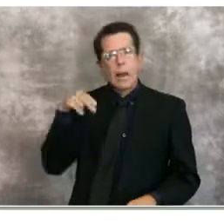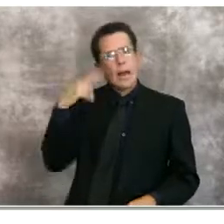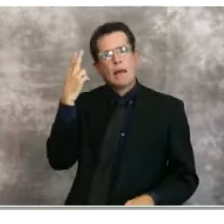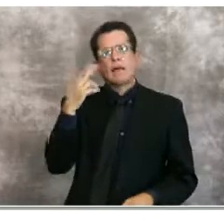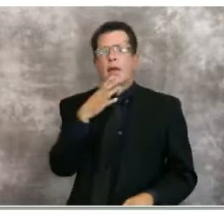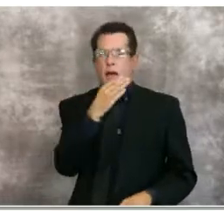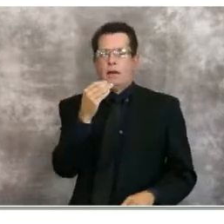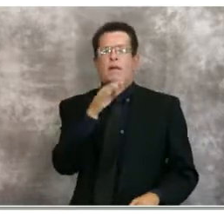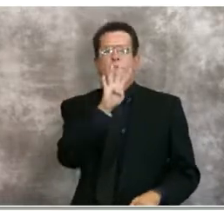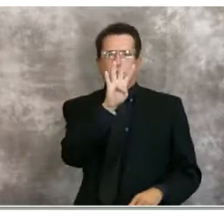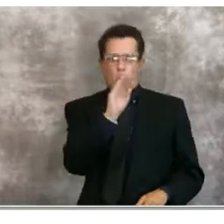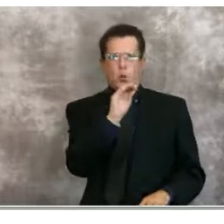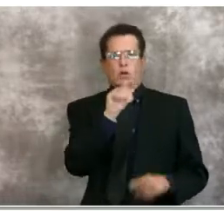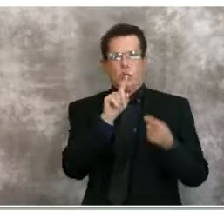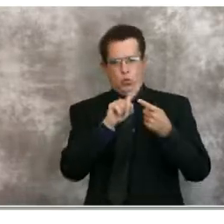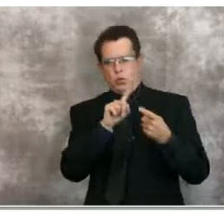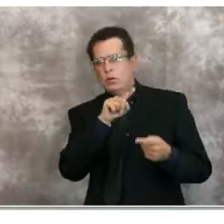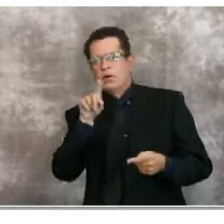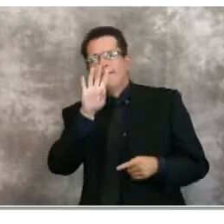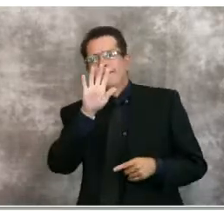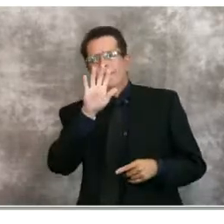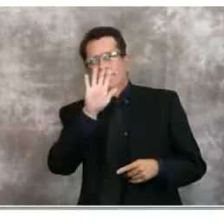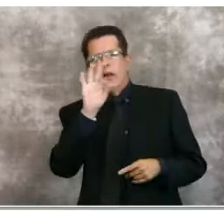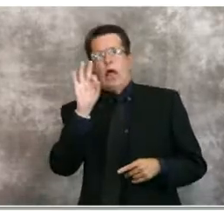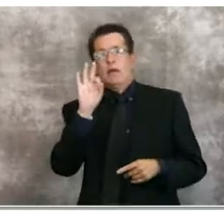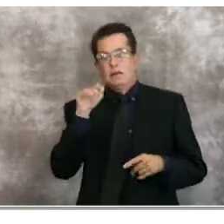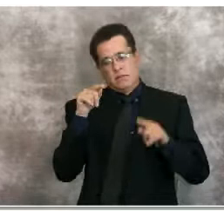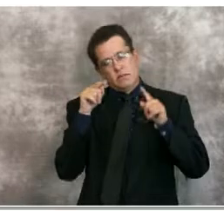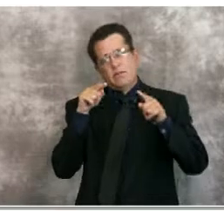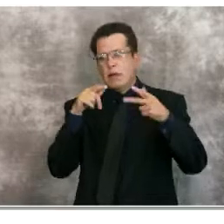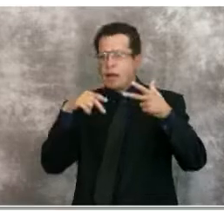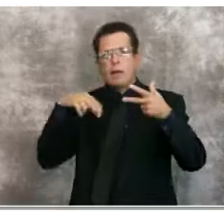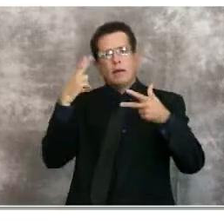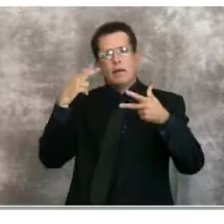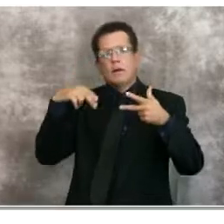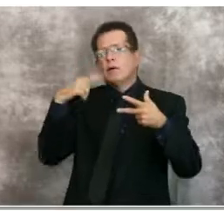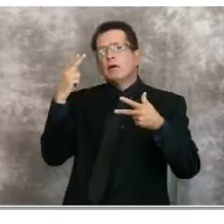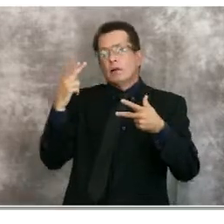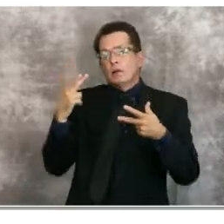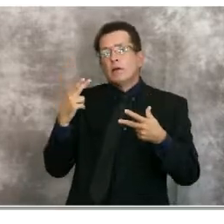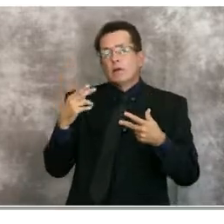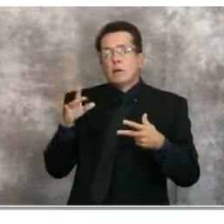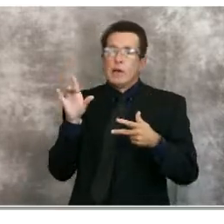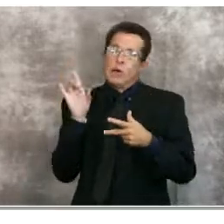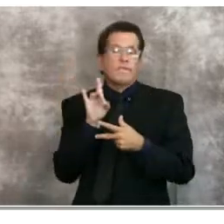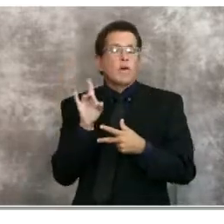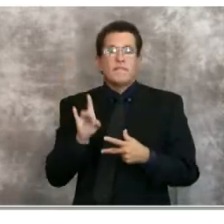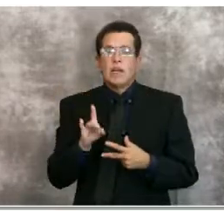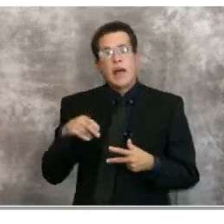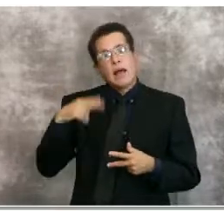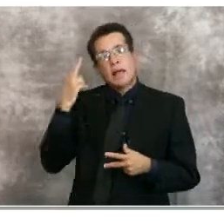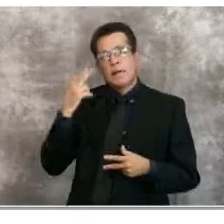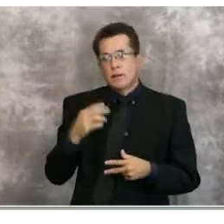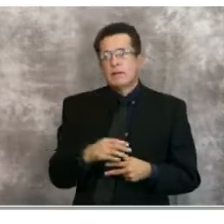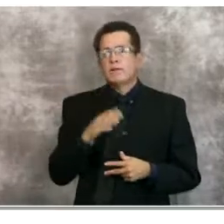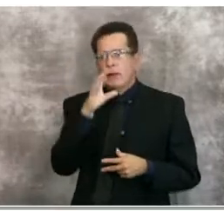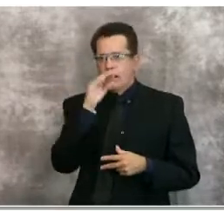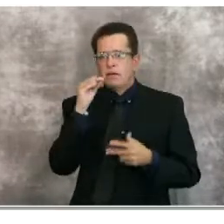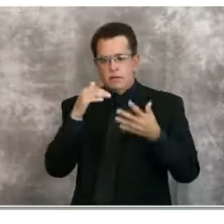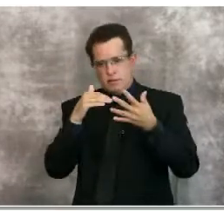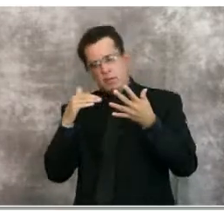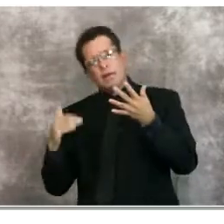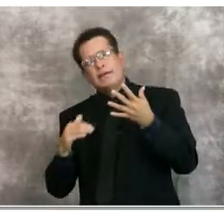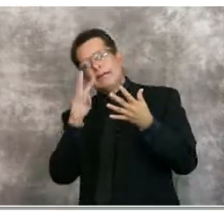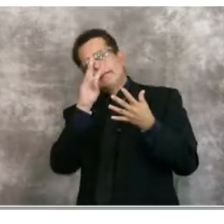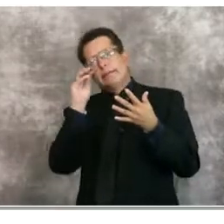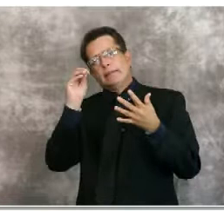40 to 59 are the highest age groups, with the aside of 60 plus,